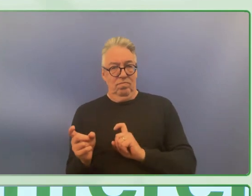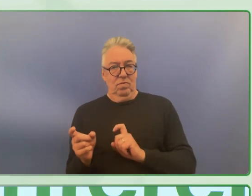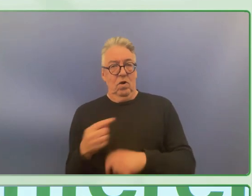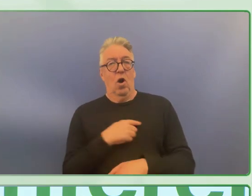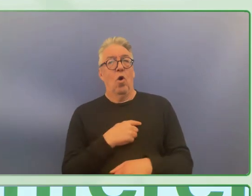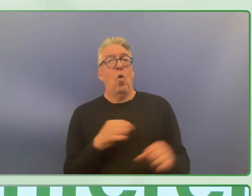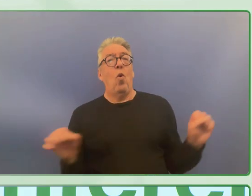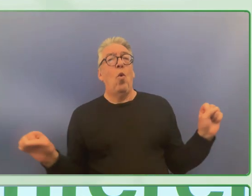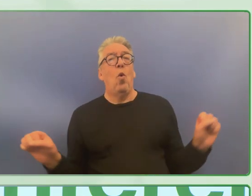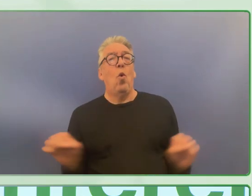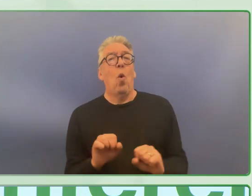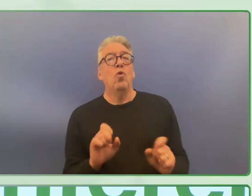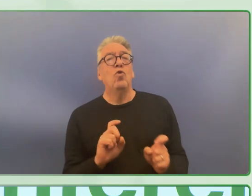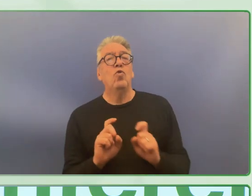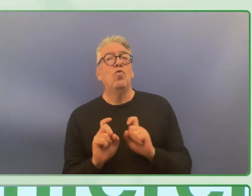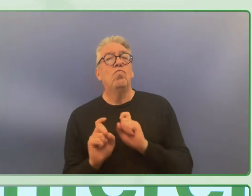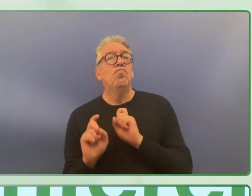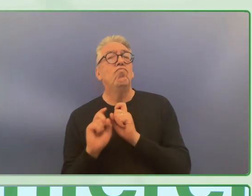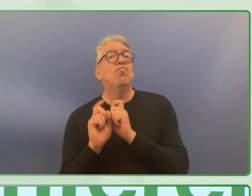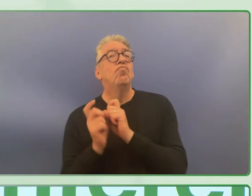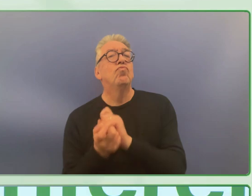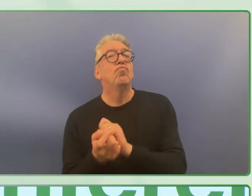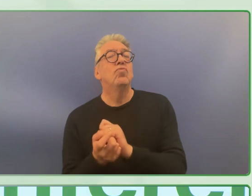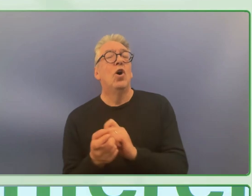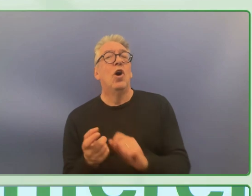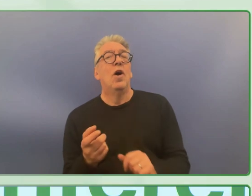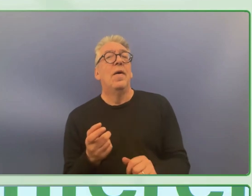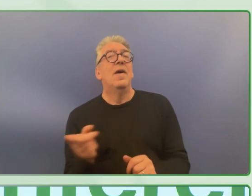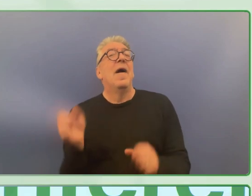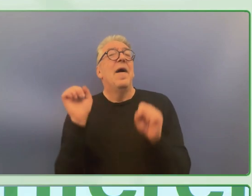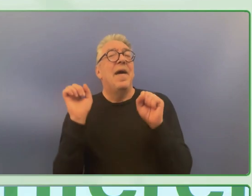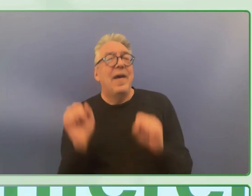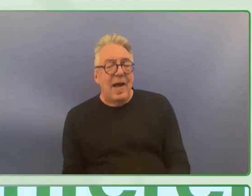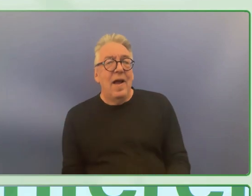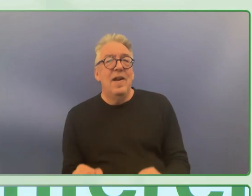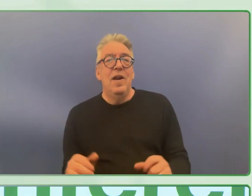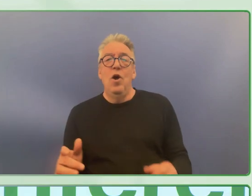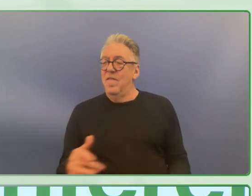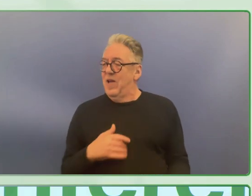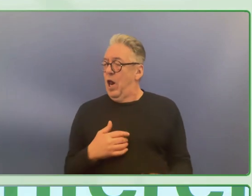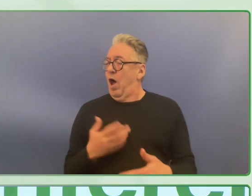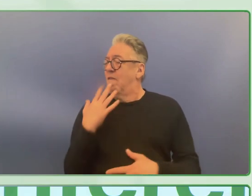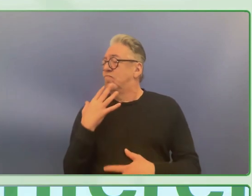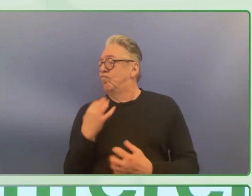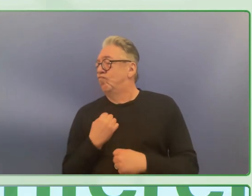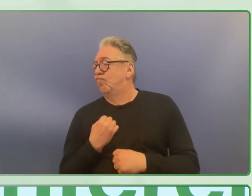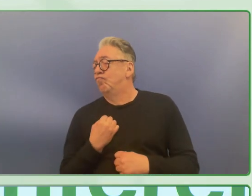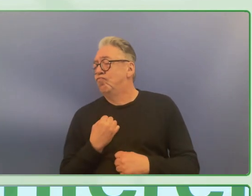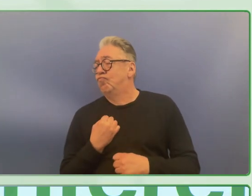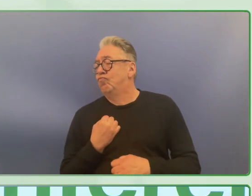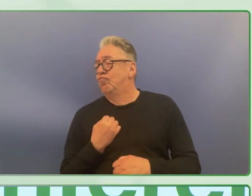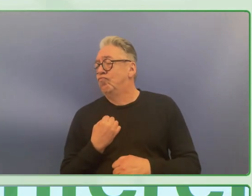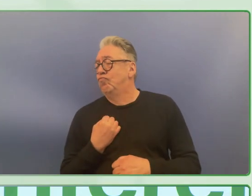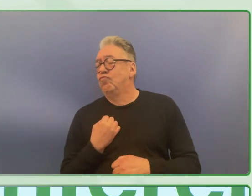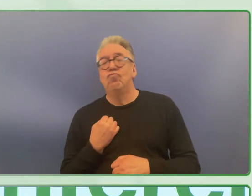of flesh that could finally feel compassion for her classmate who had a disability. I knew that we were